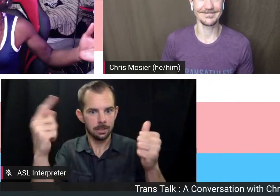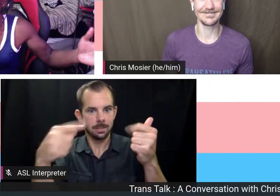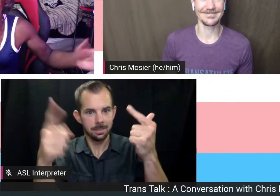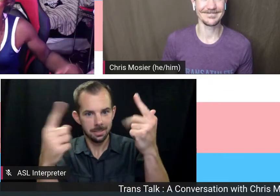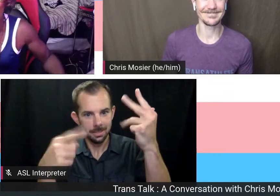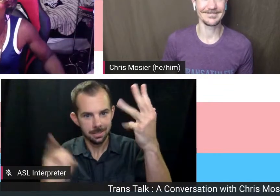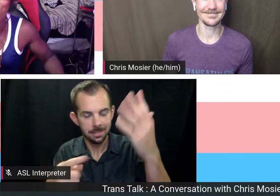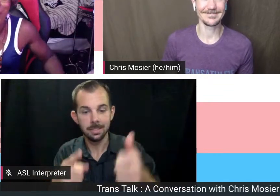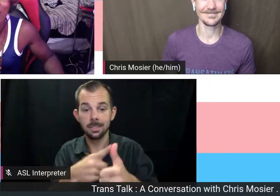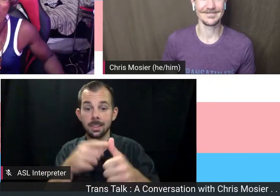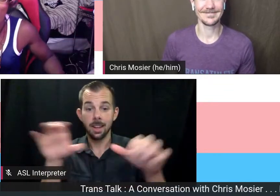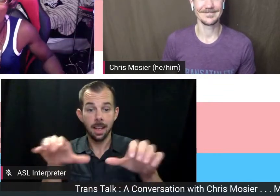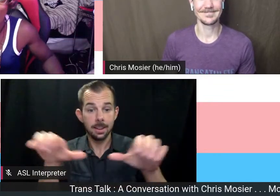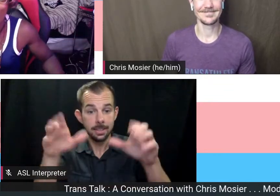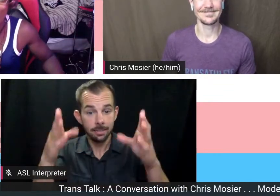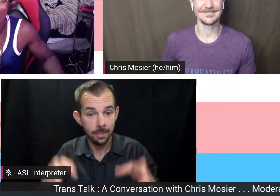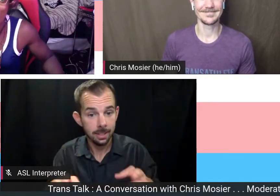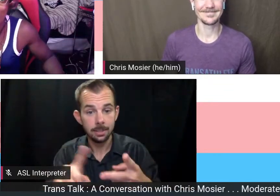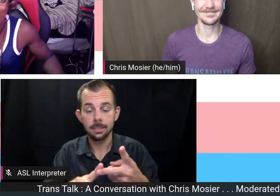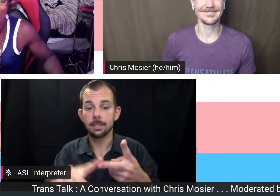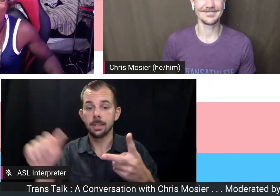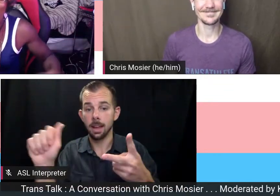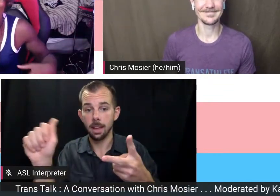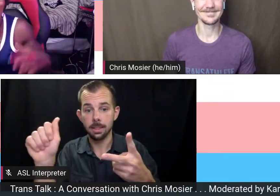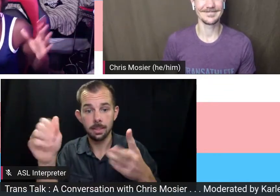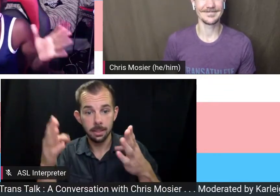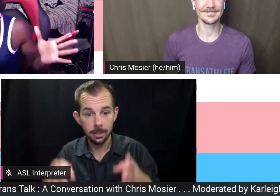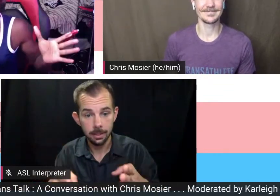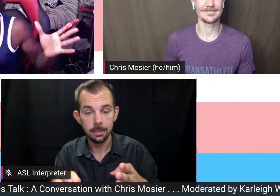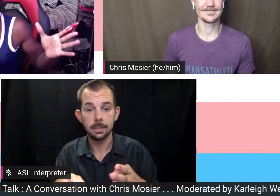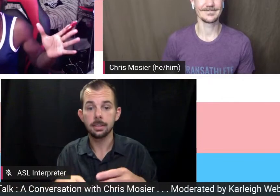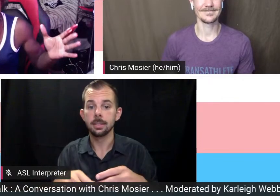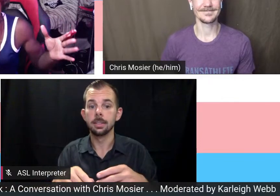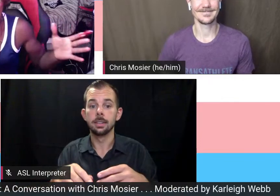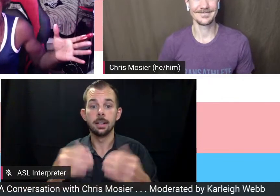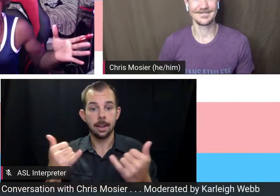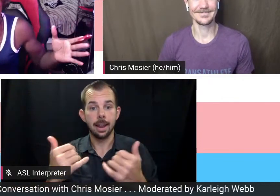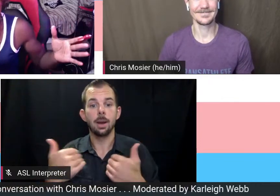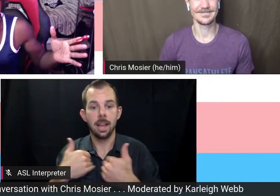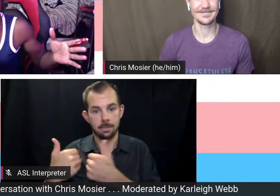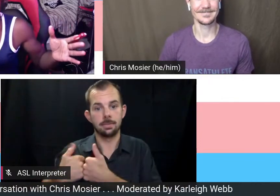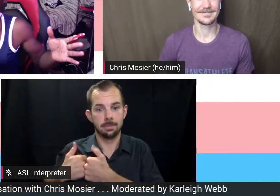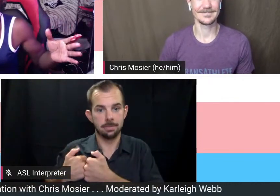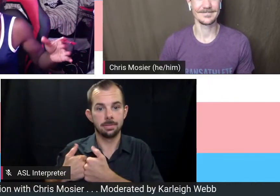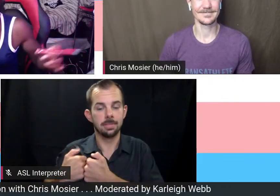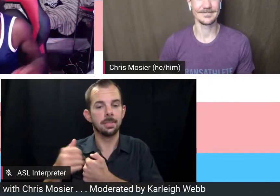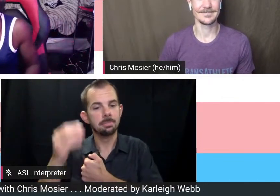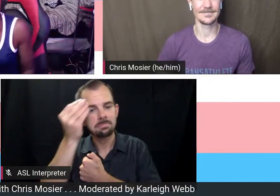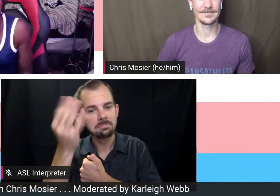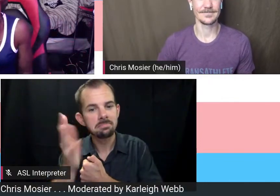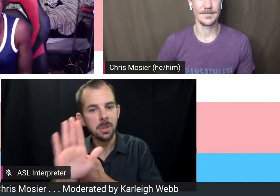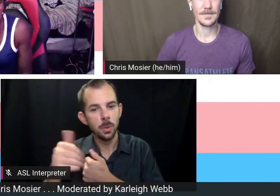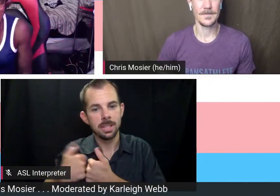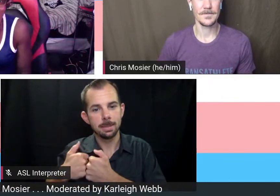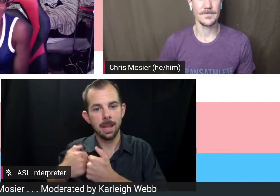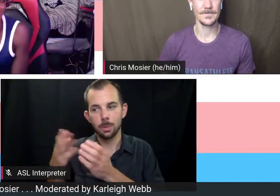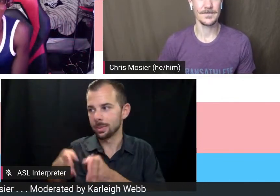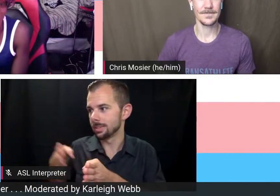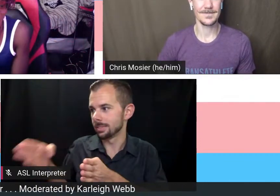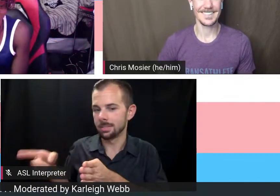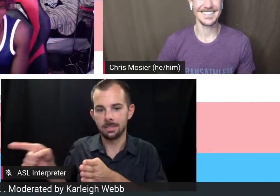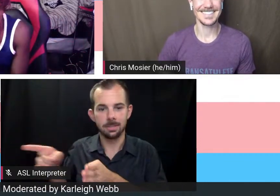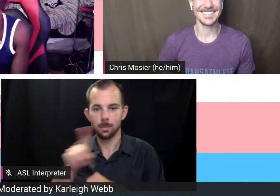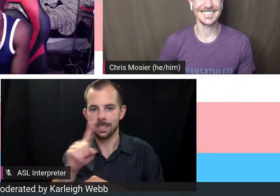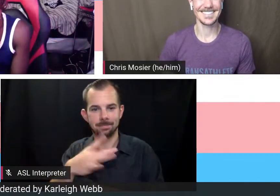way, love your spouse's site and some of the things that they're doing. They're doing with photography and with art. It's awesome.